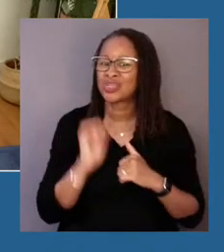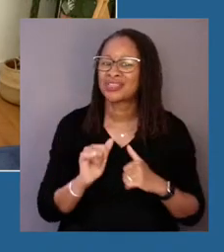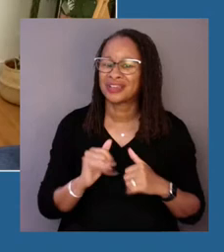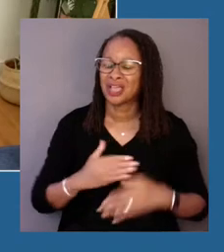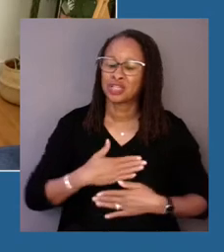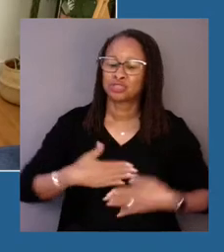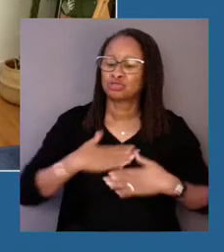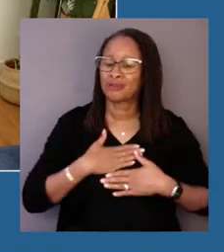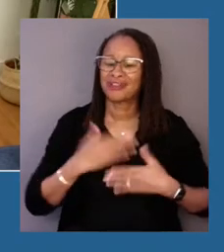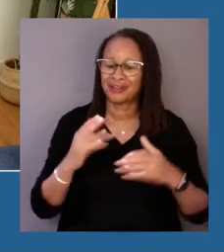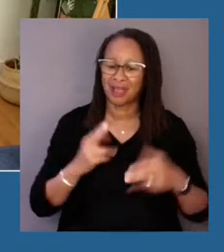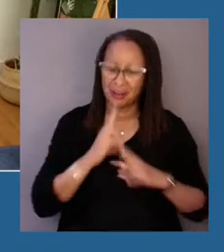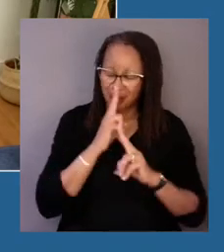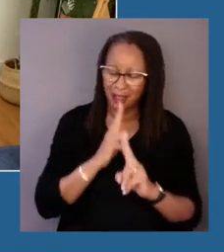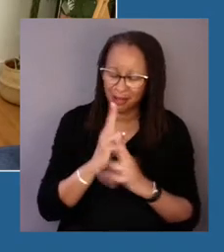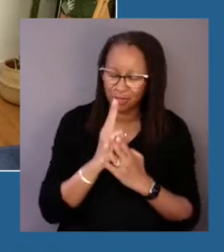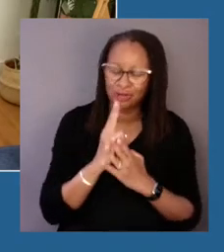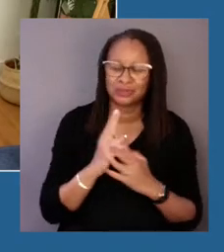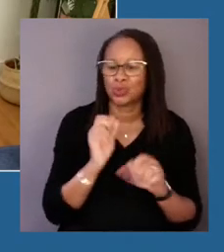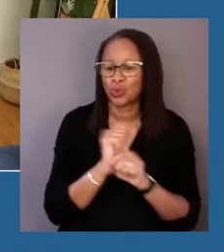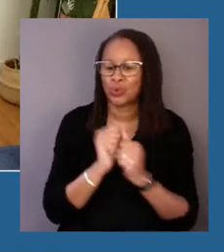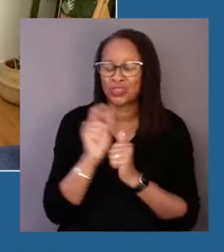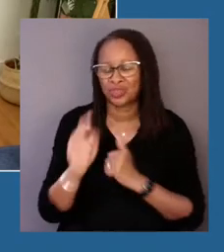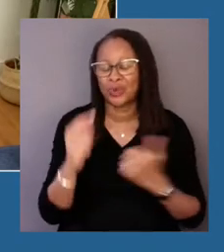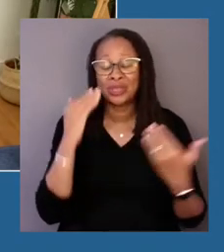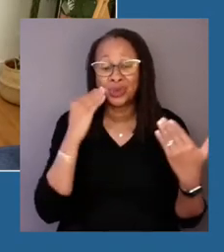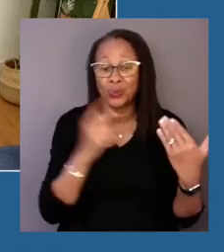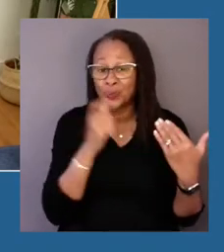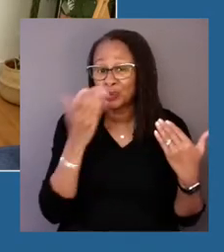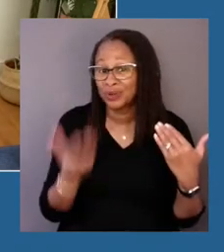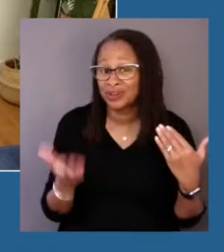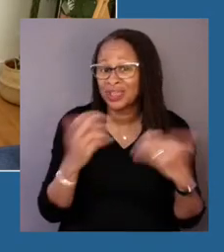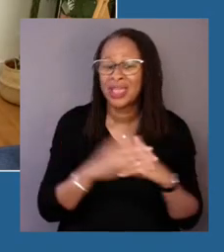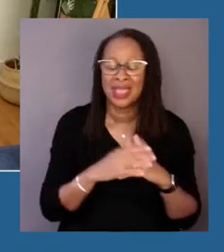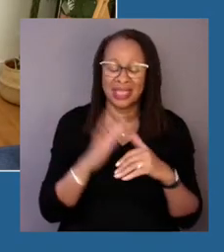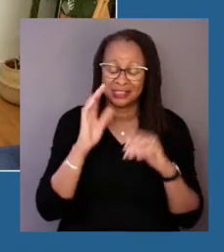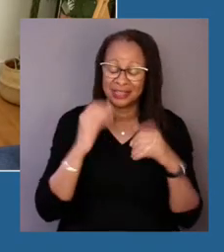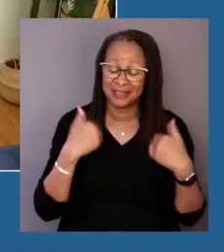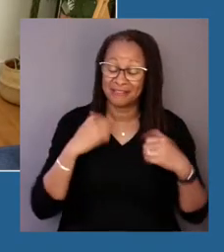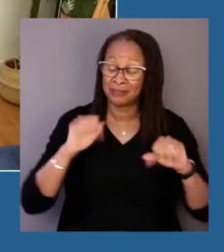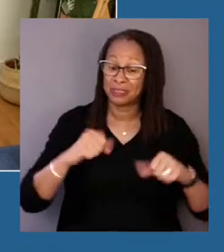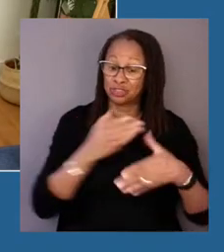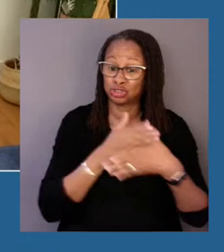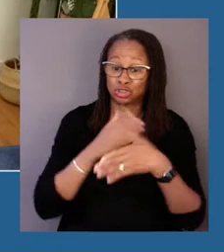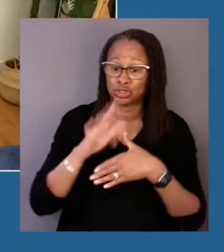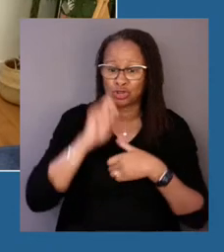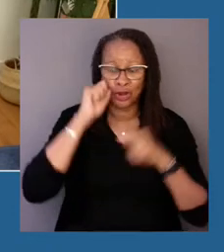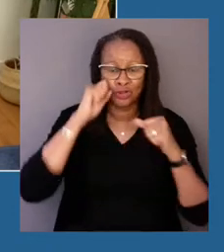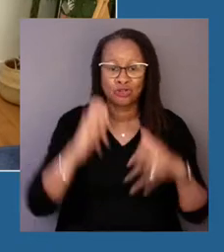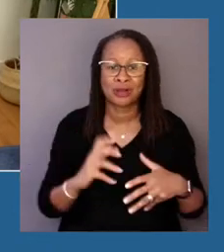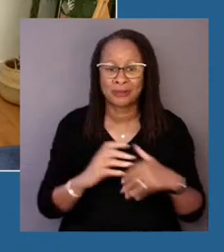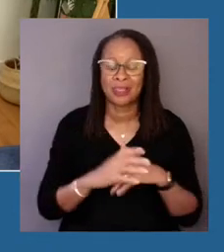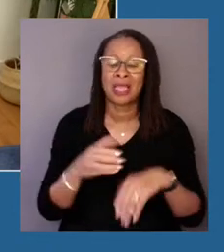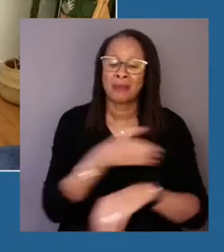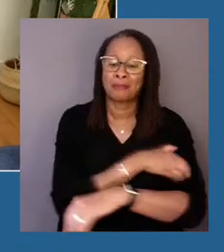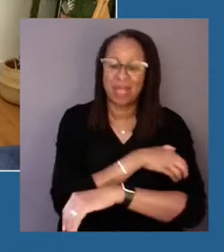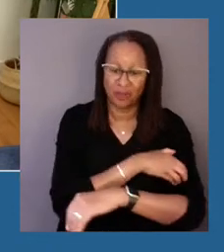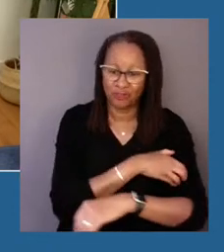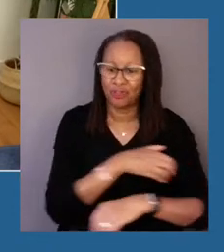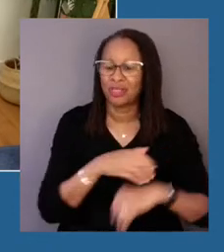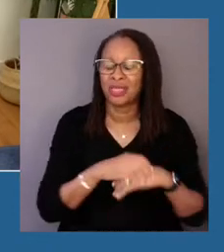you and to get to know you and to be able to share your incredibly powerful